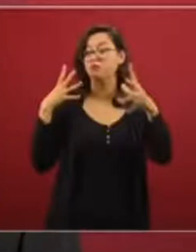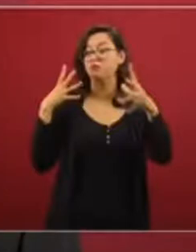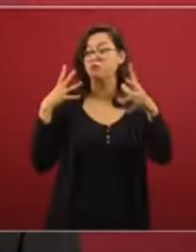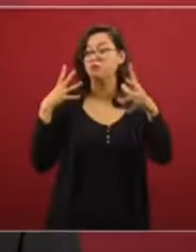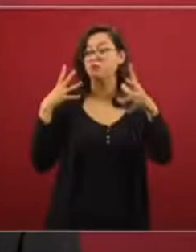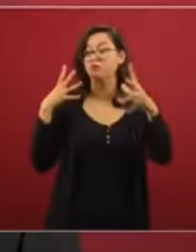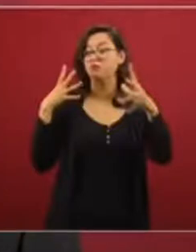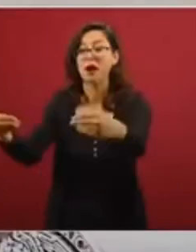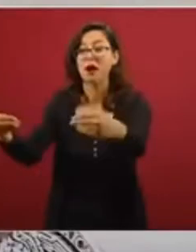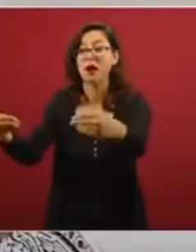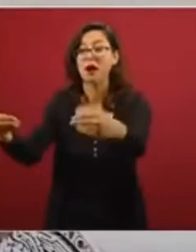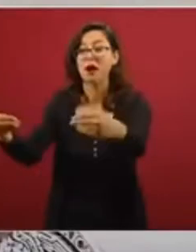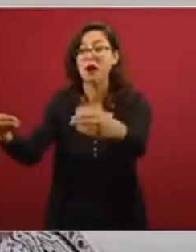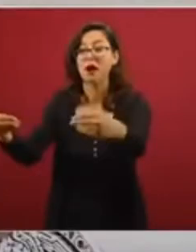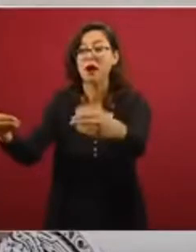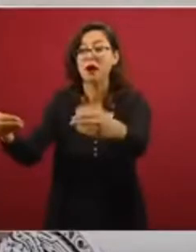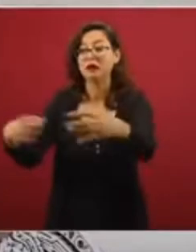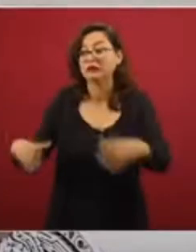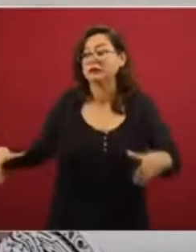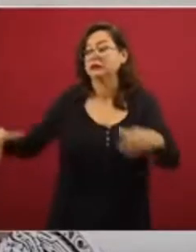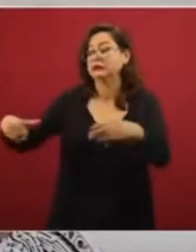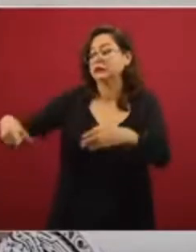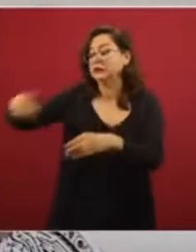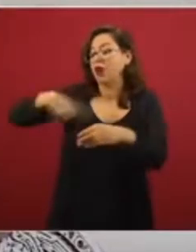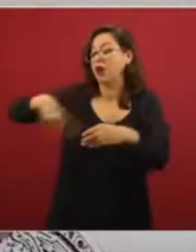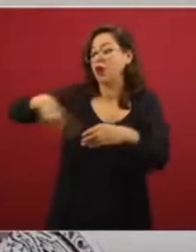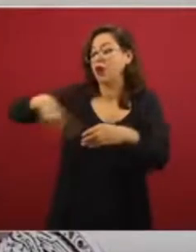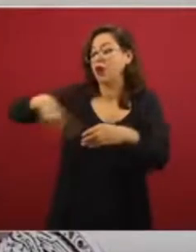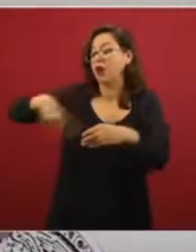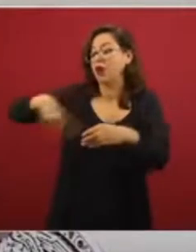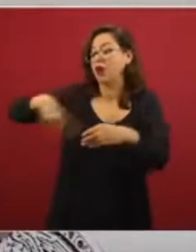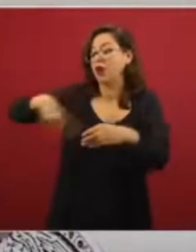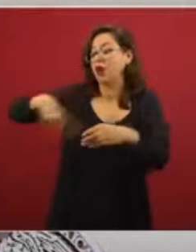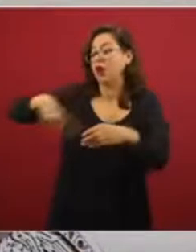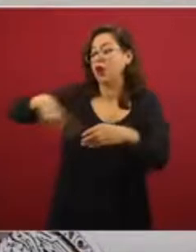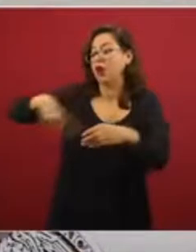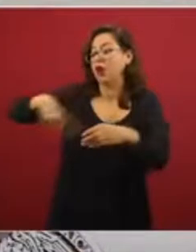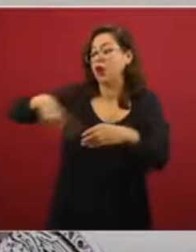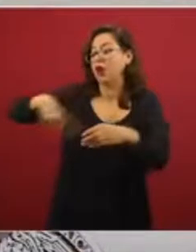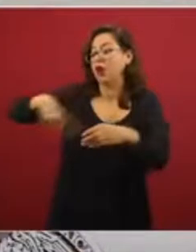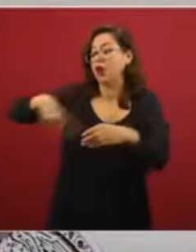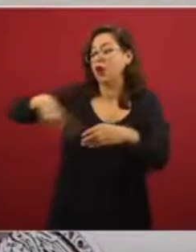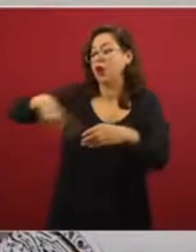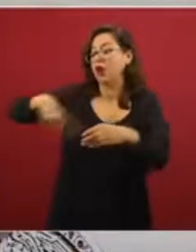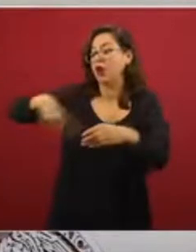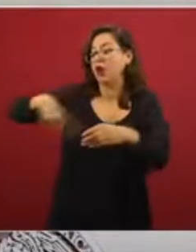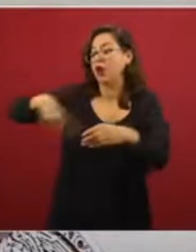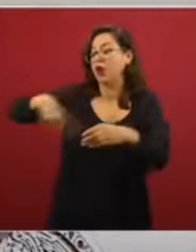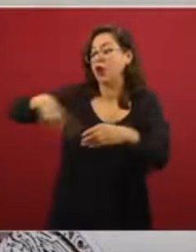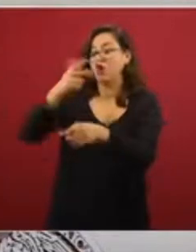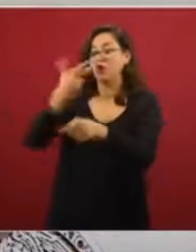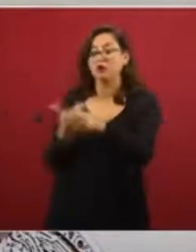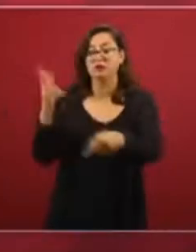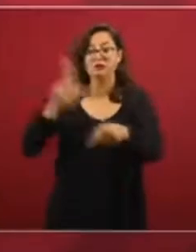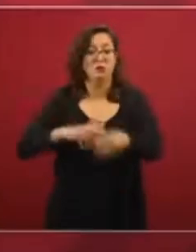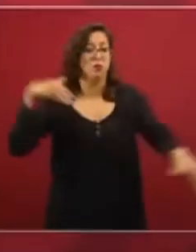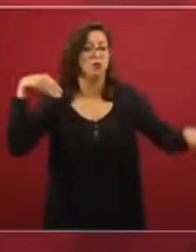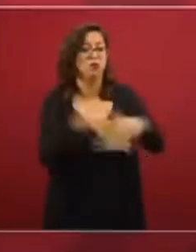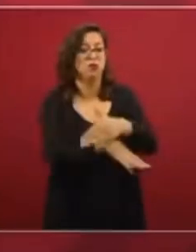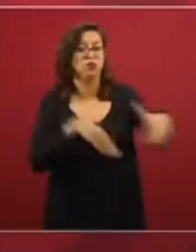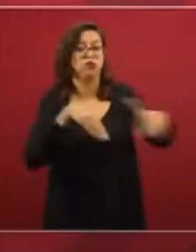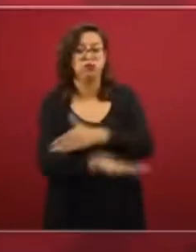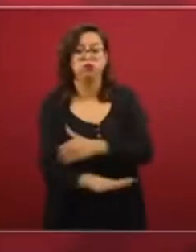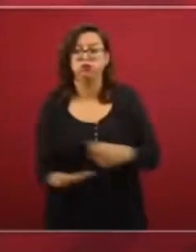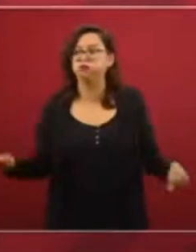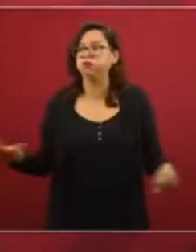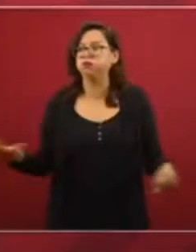ill en necesidad de atención hospitalaria that have the need for hospitalization que